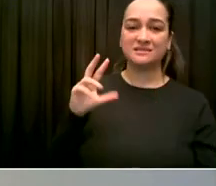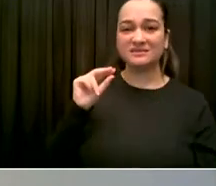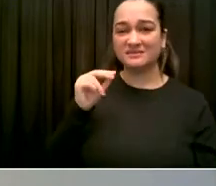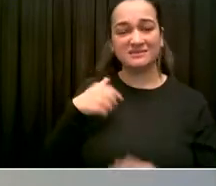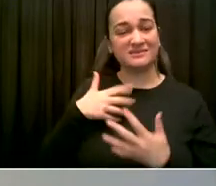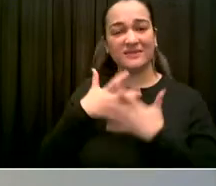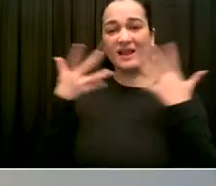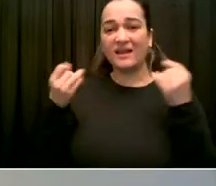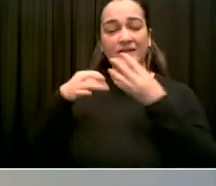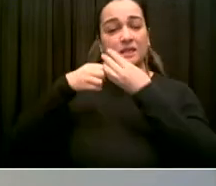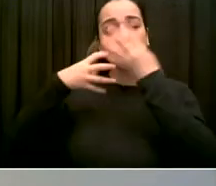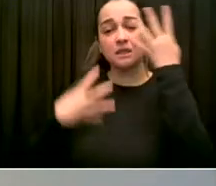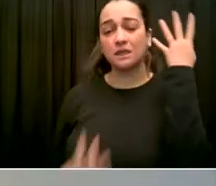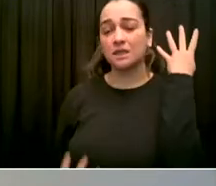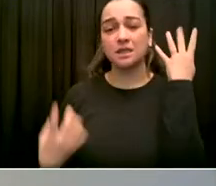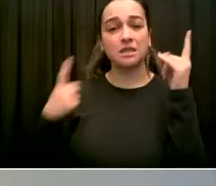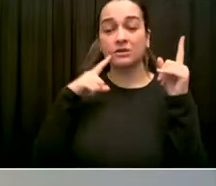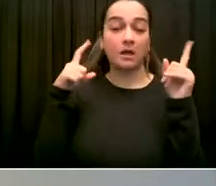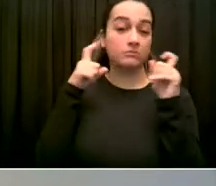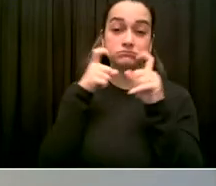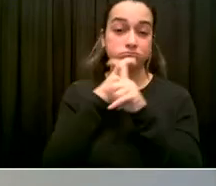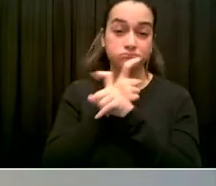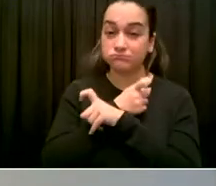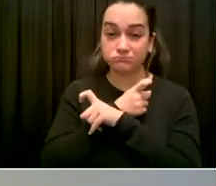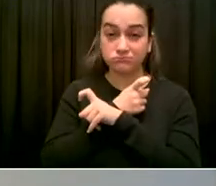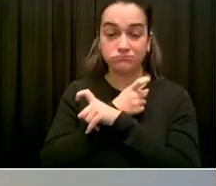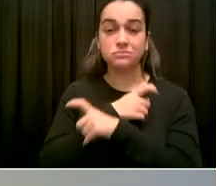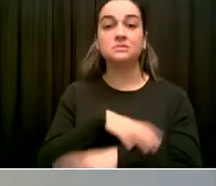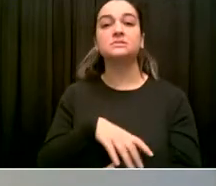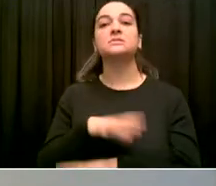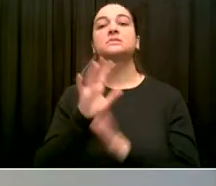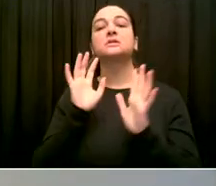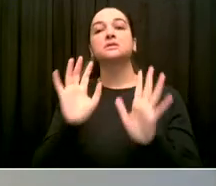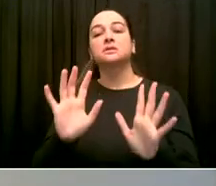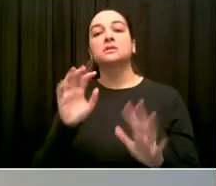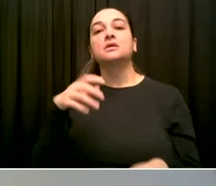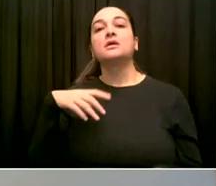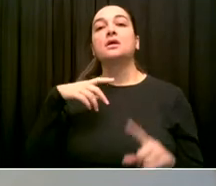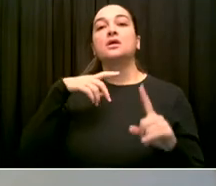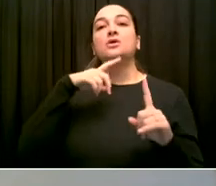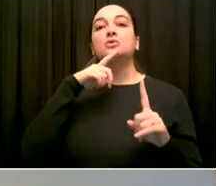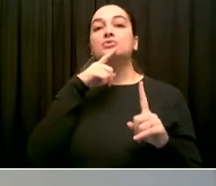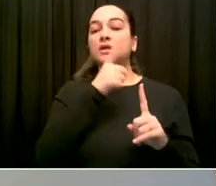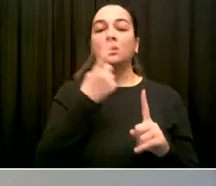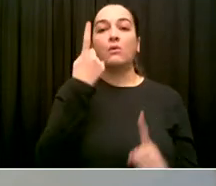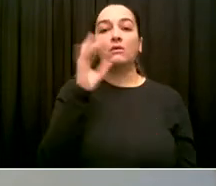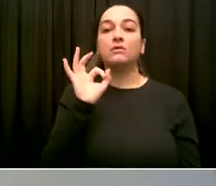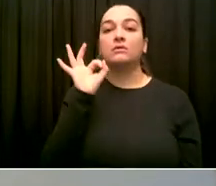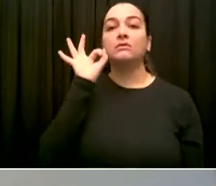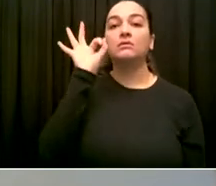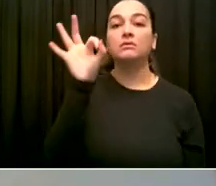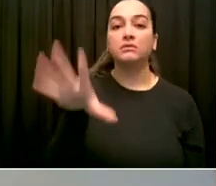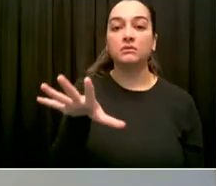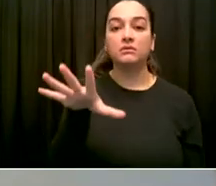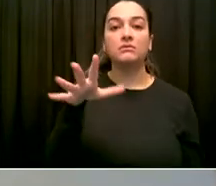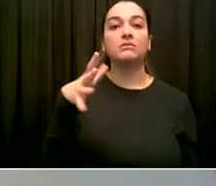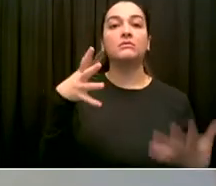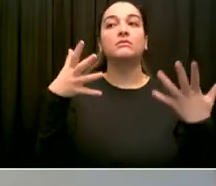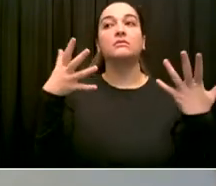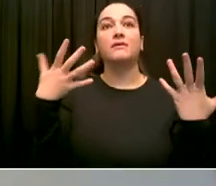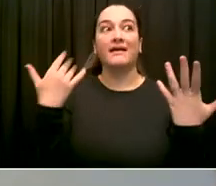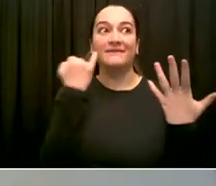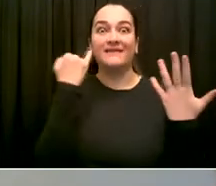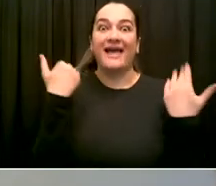But what we have said repeatedly over and over again is that the best way to prevent COVID before we had vaccines and even until everybody